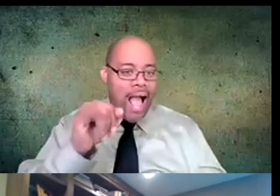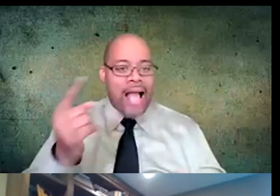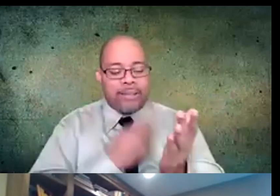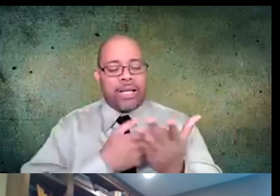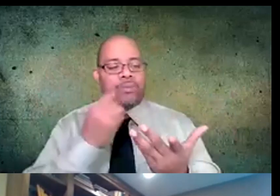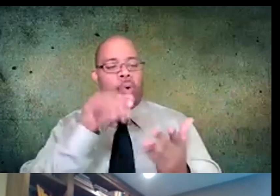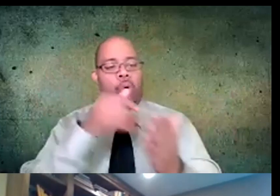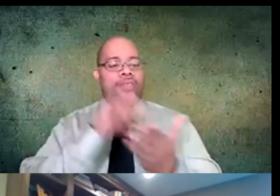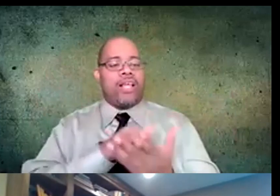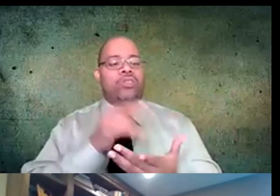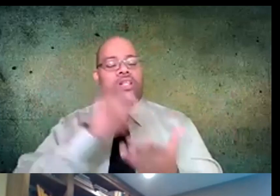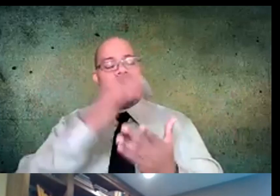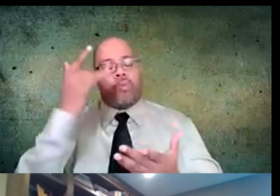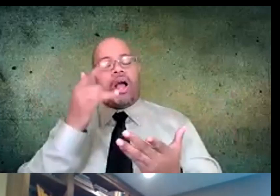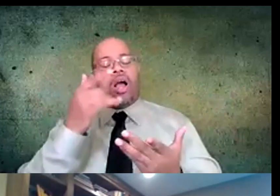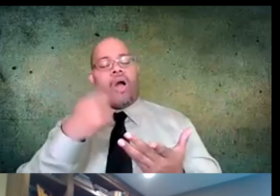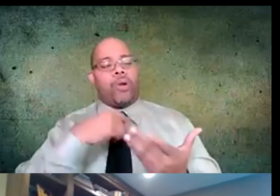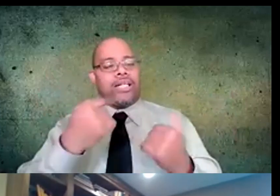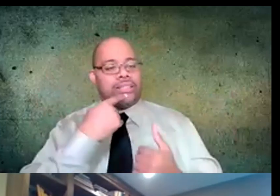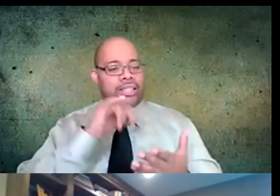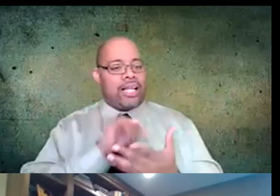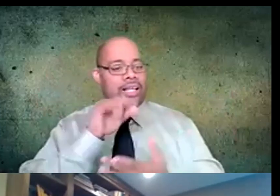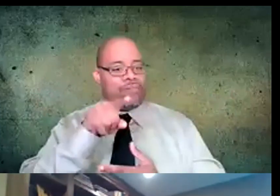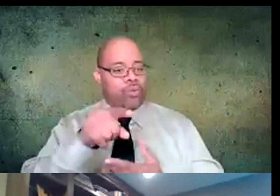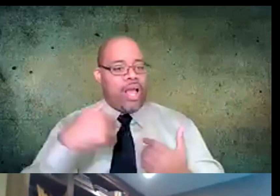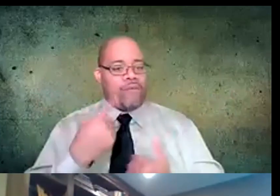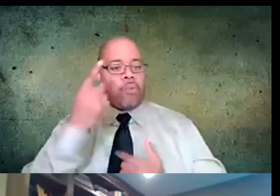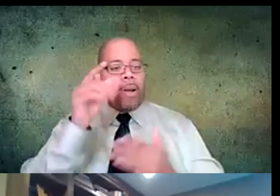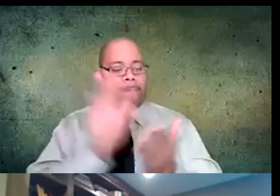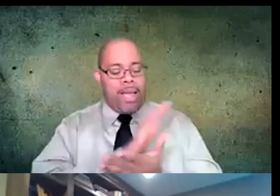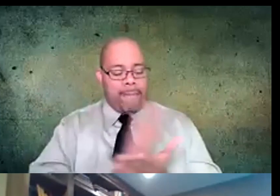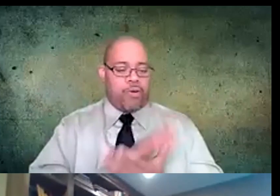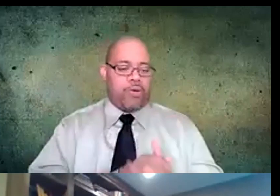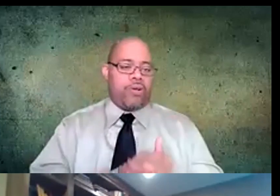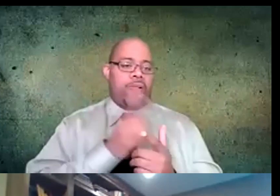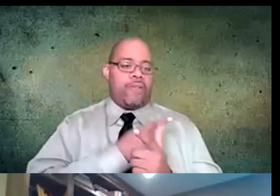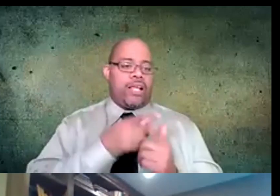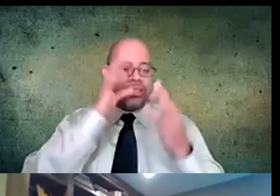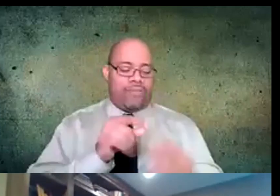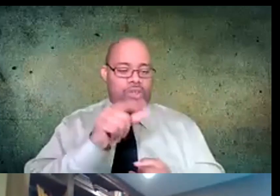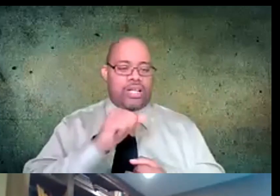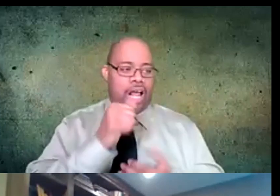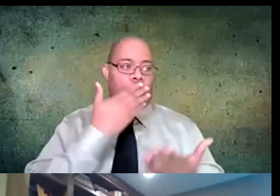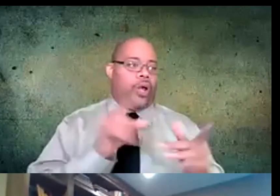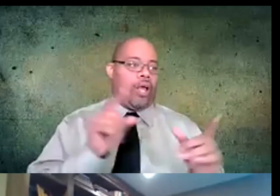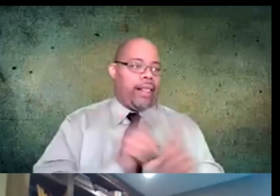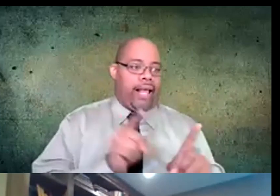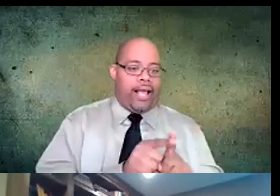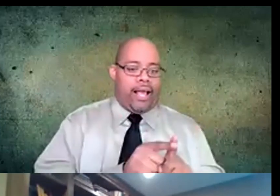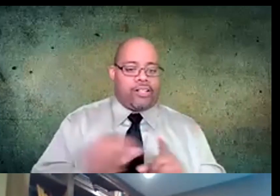all of that. So that's why we're not saying like, okay, if you have one paper, then definitely you're not as good as the